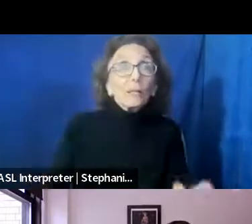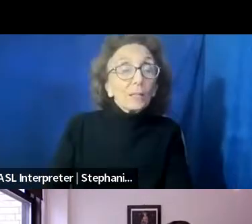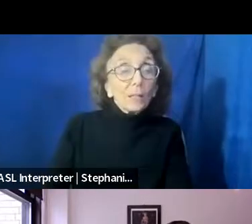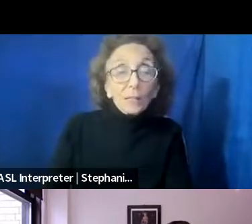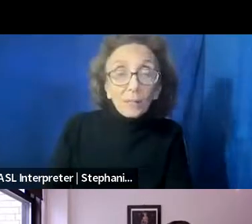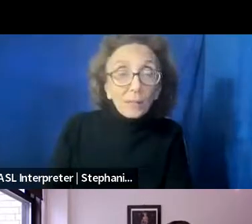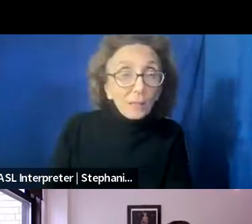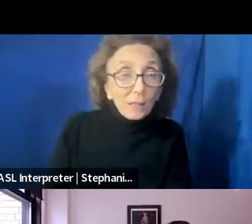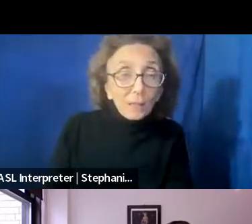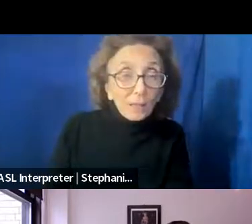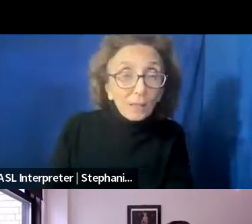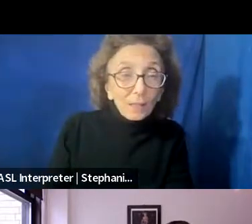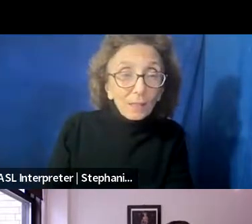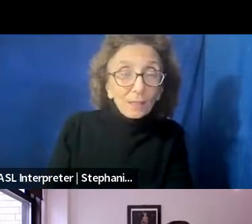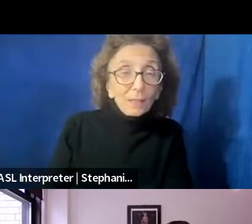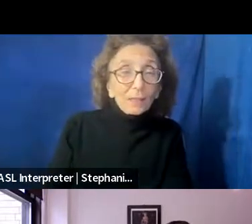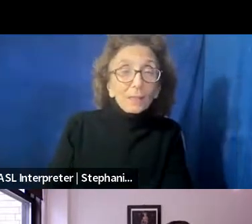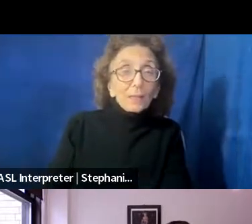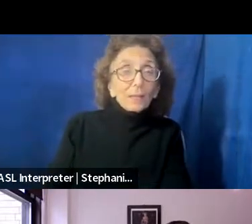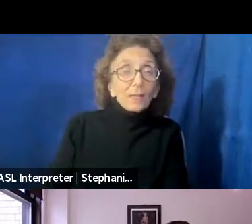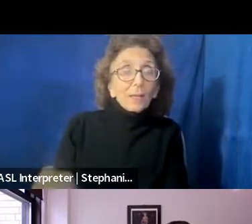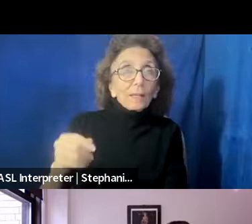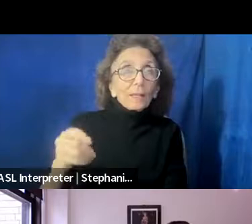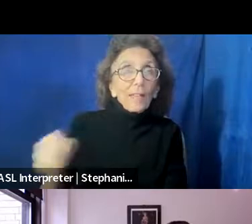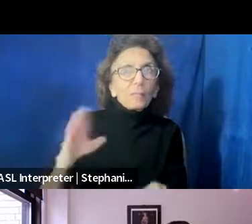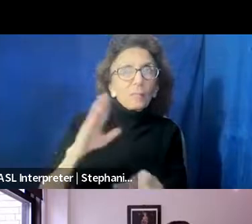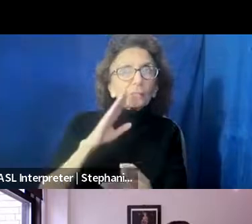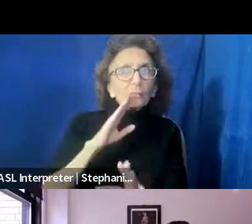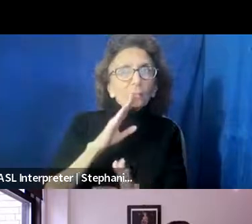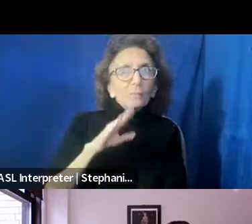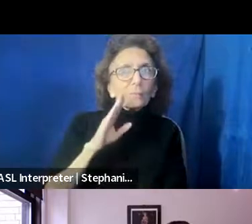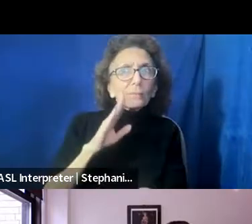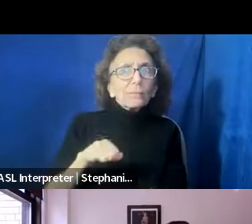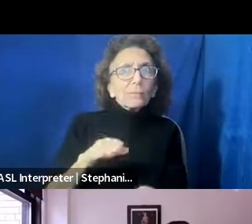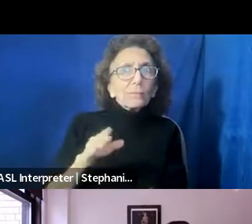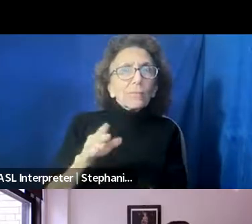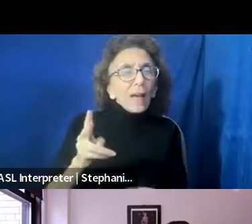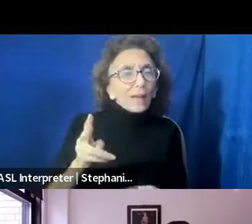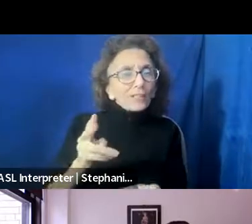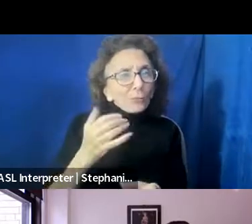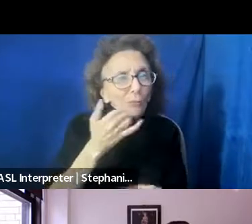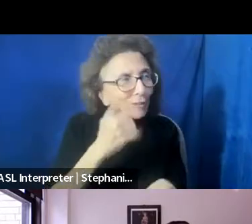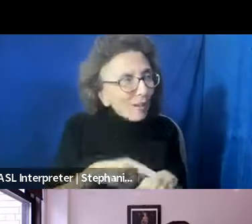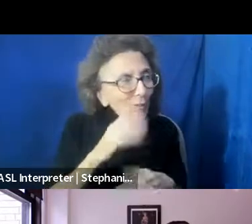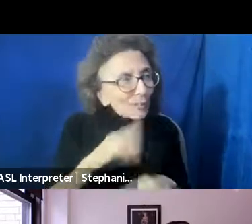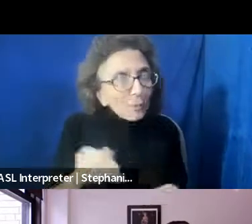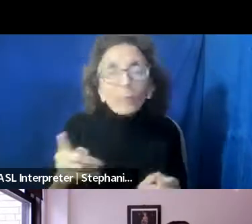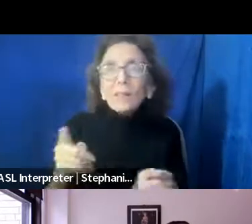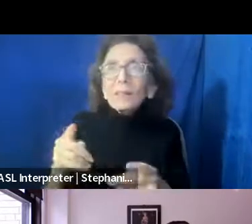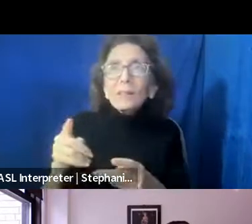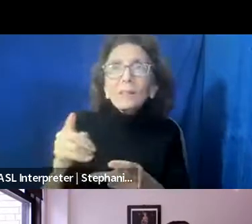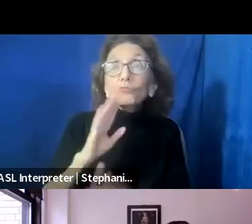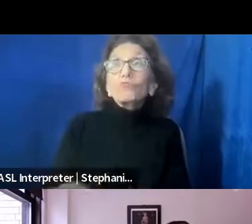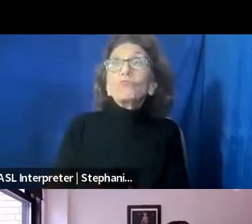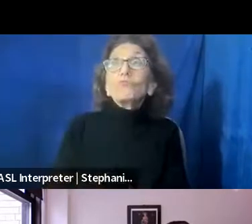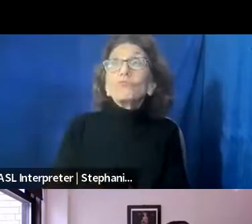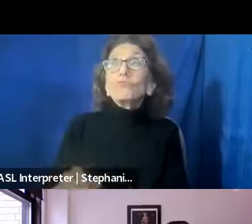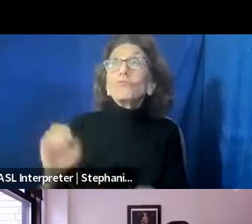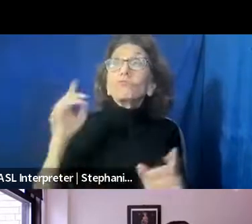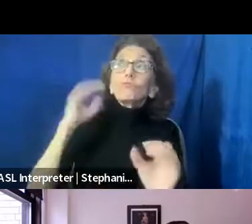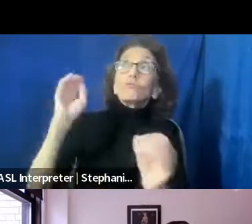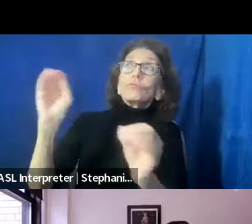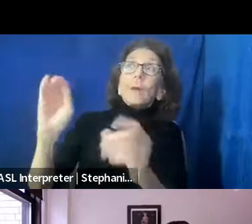And it's not the time for them to go silent, but they've gone silent. On the other hand, there's been like wonderful generosity and